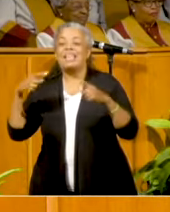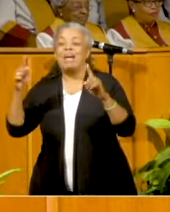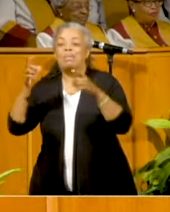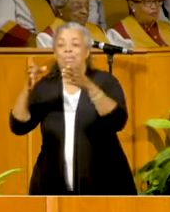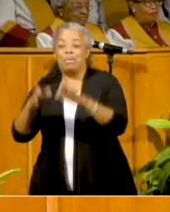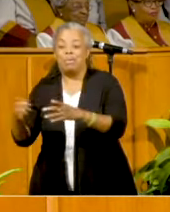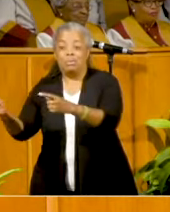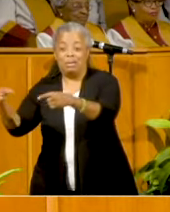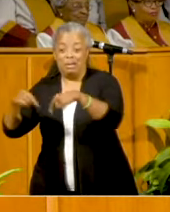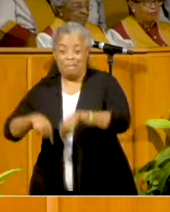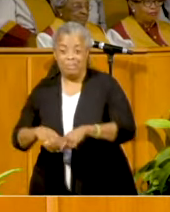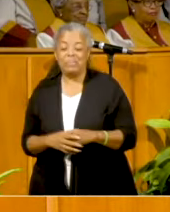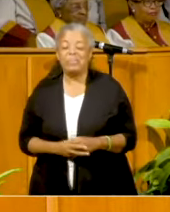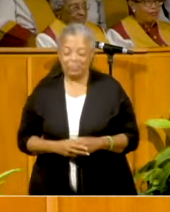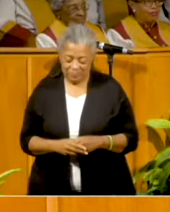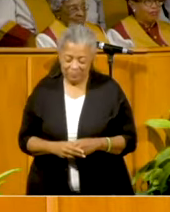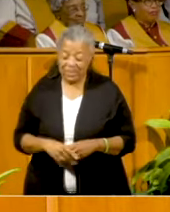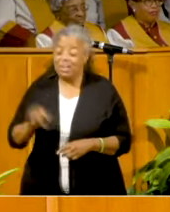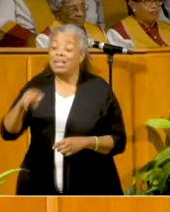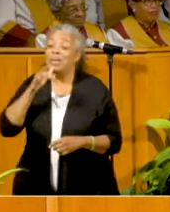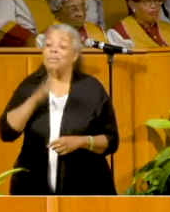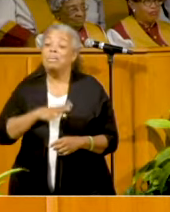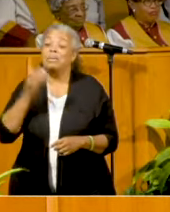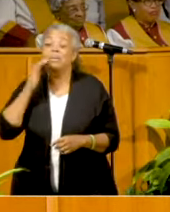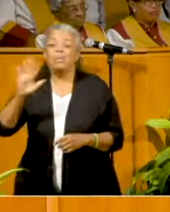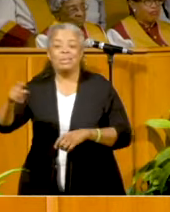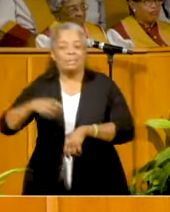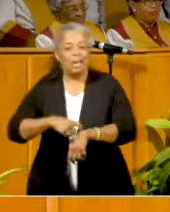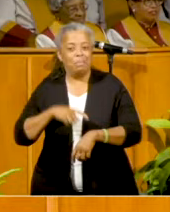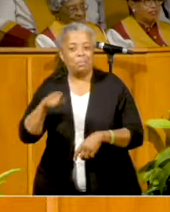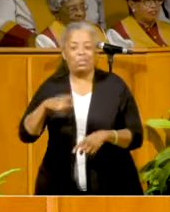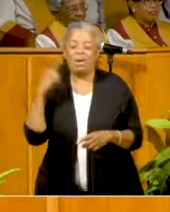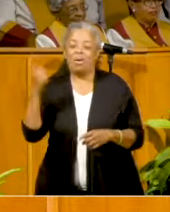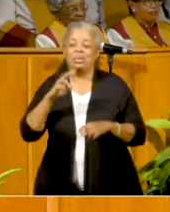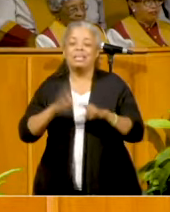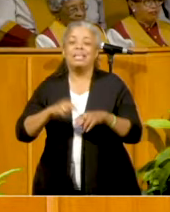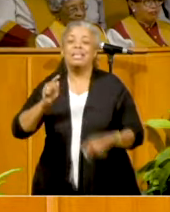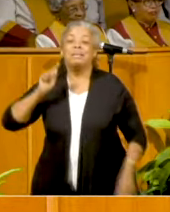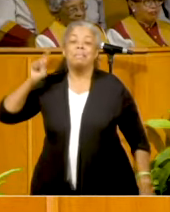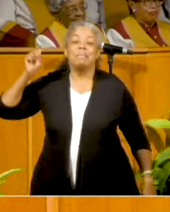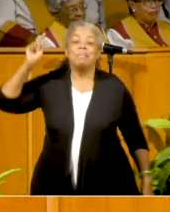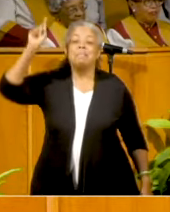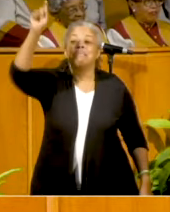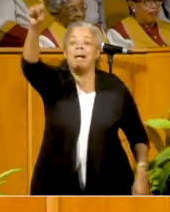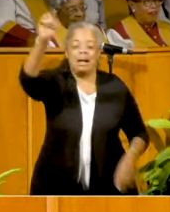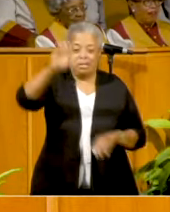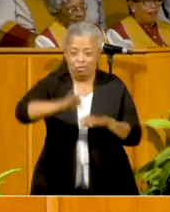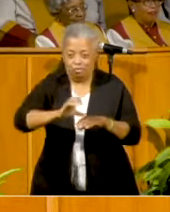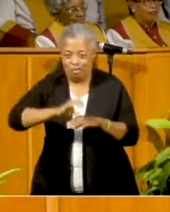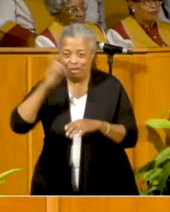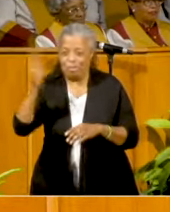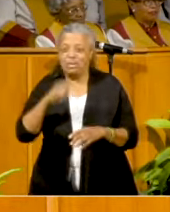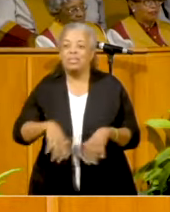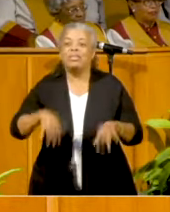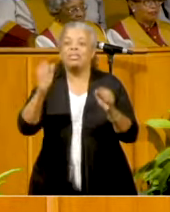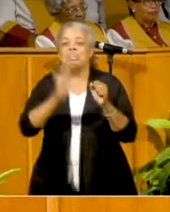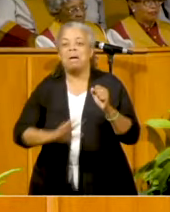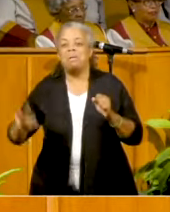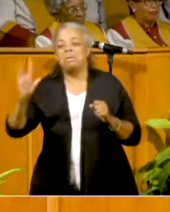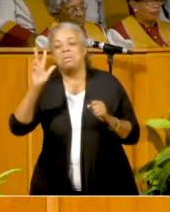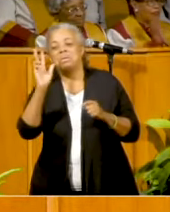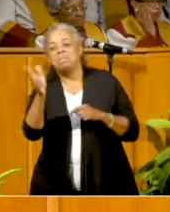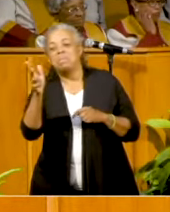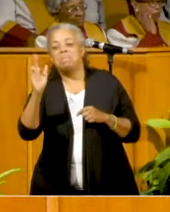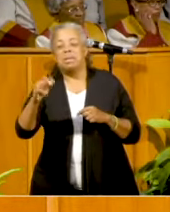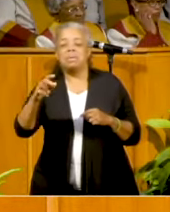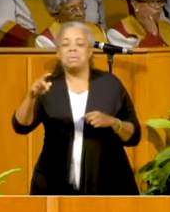come. She knew it was her time, but she was all the way in the back of church and took about 3 to 4 minutes to walk up